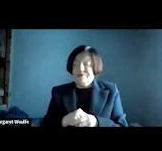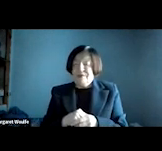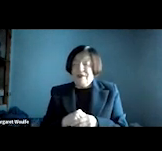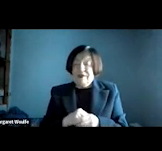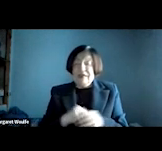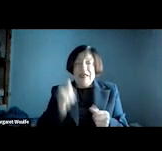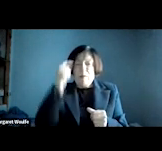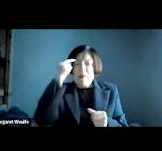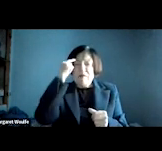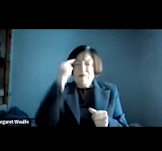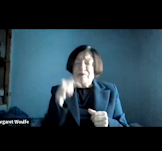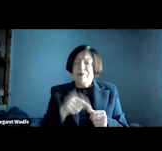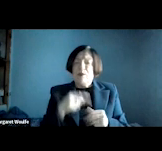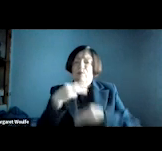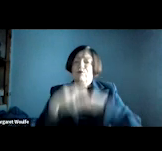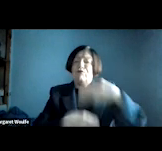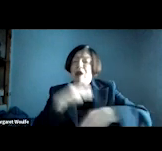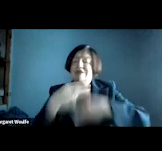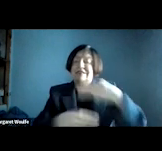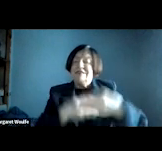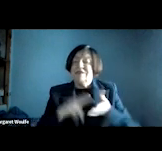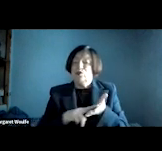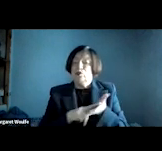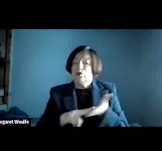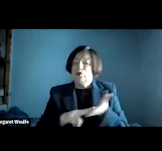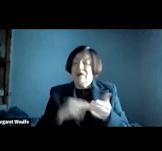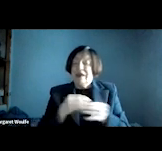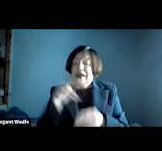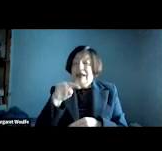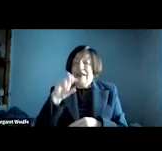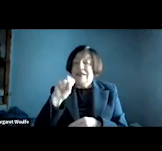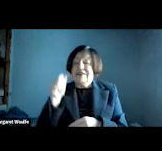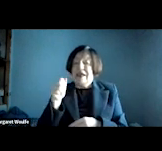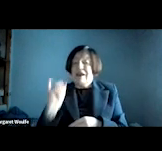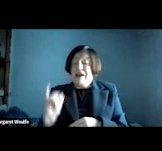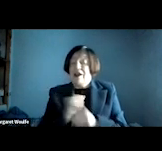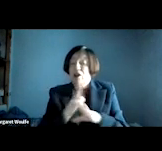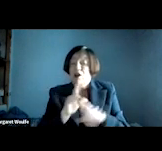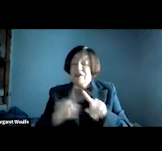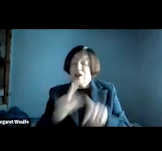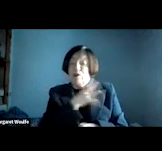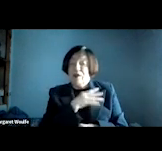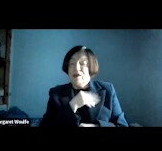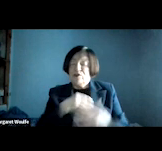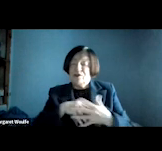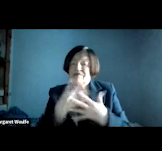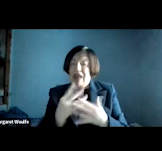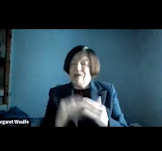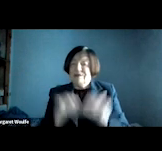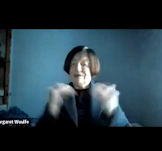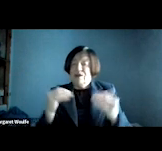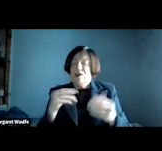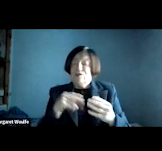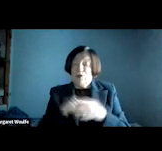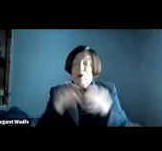that the process that's used by the NSAI and all the various committees to develop standards is through consensus.